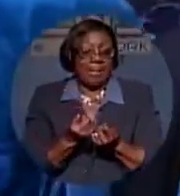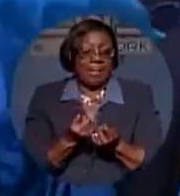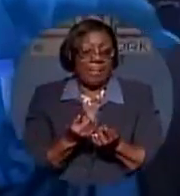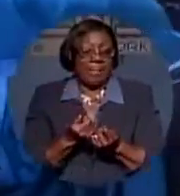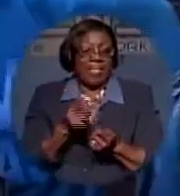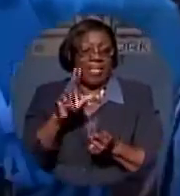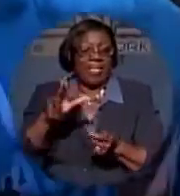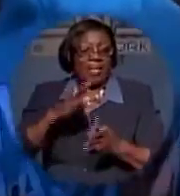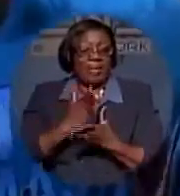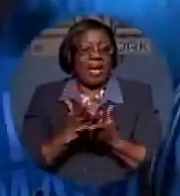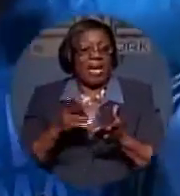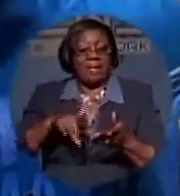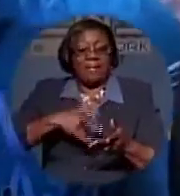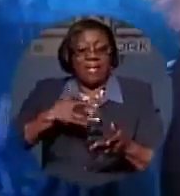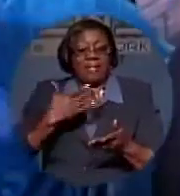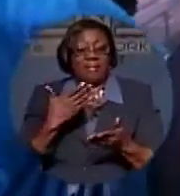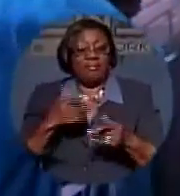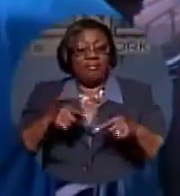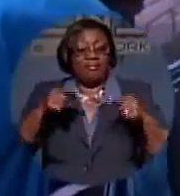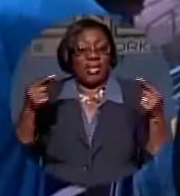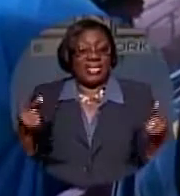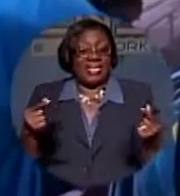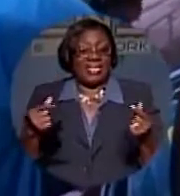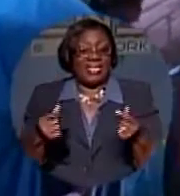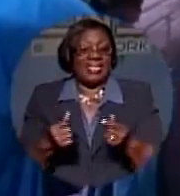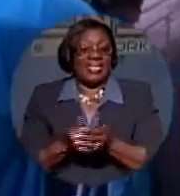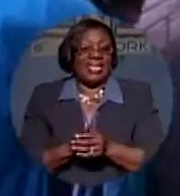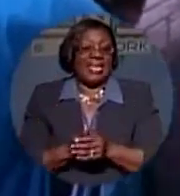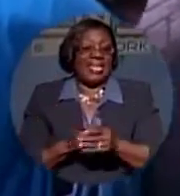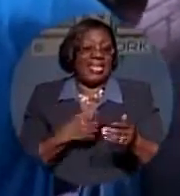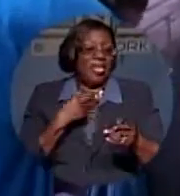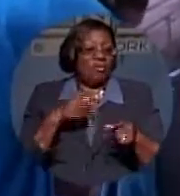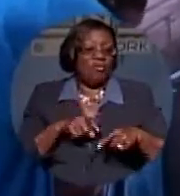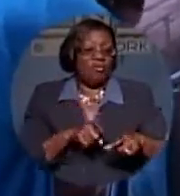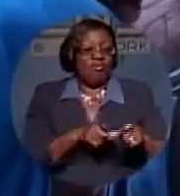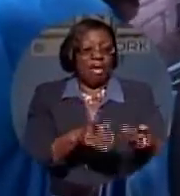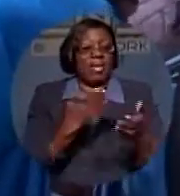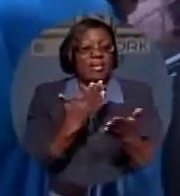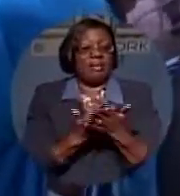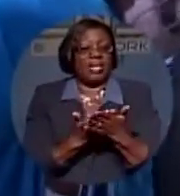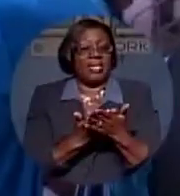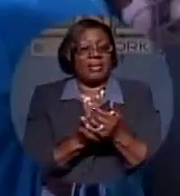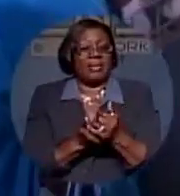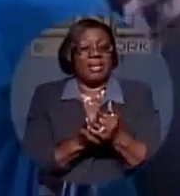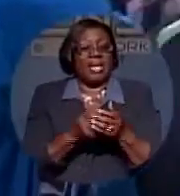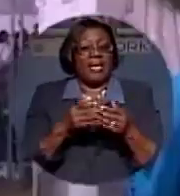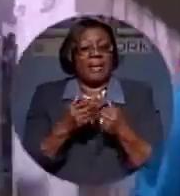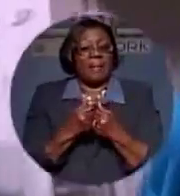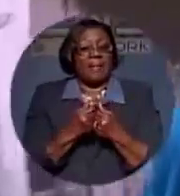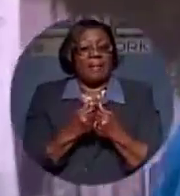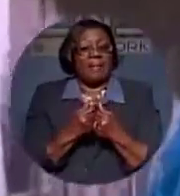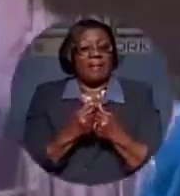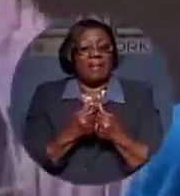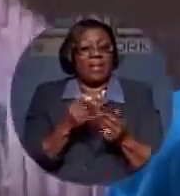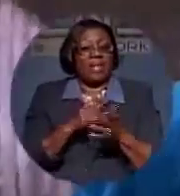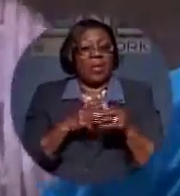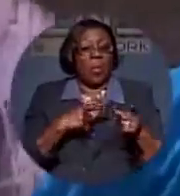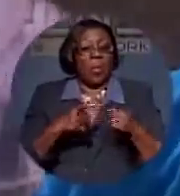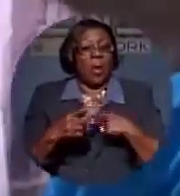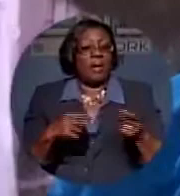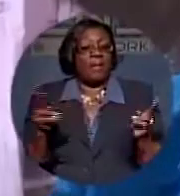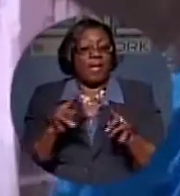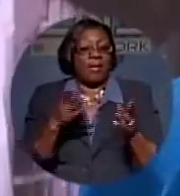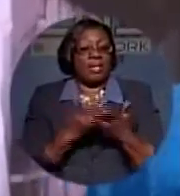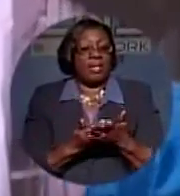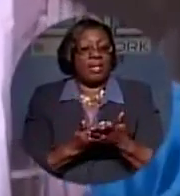leg felt great. I had a good line to back me up, and I executed my race, and it was a finish from there. It went very good. I